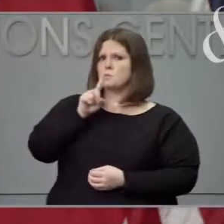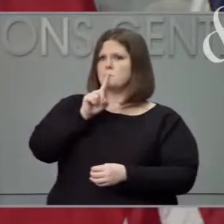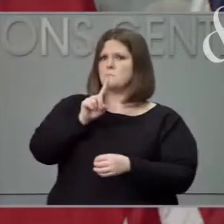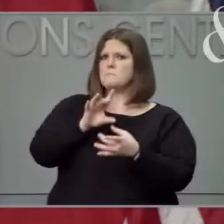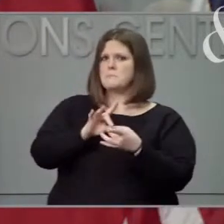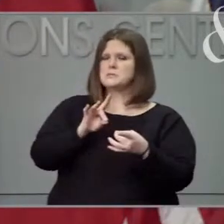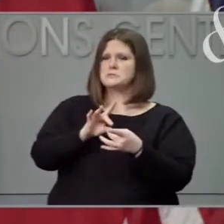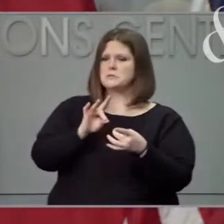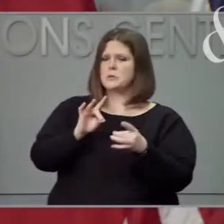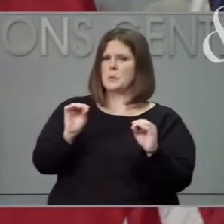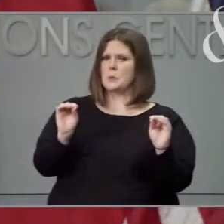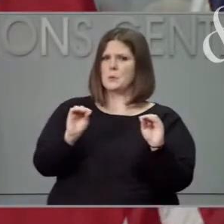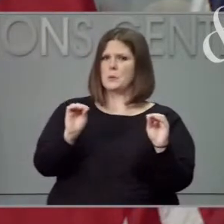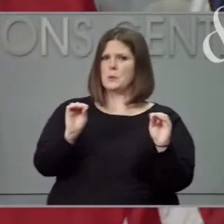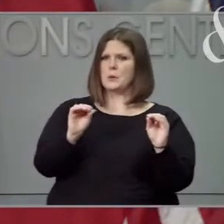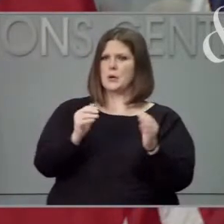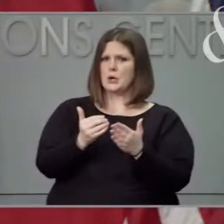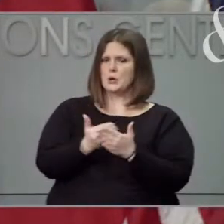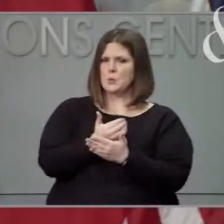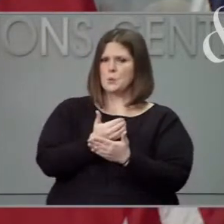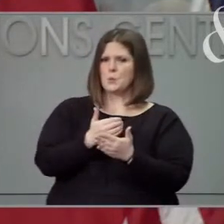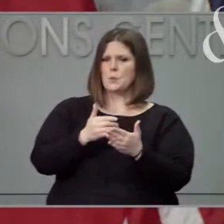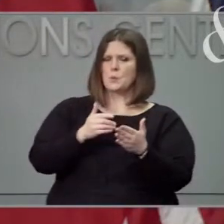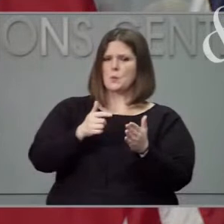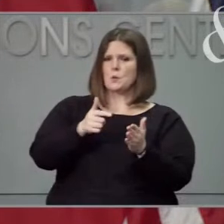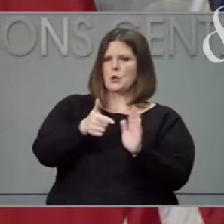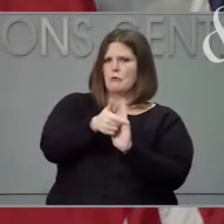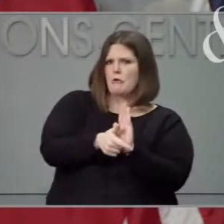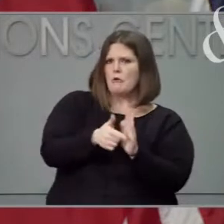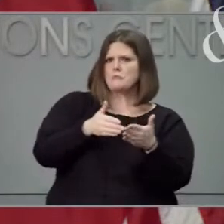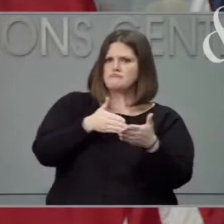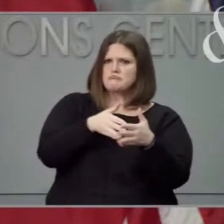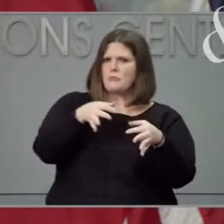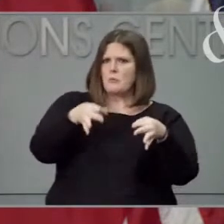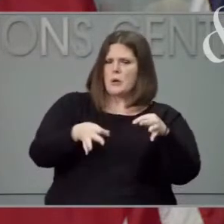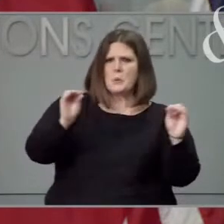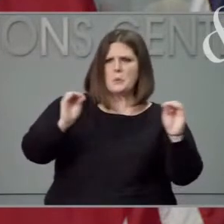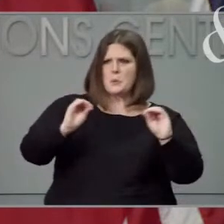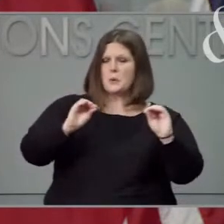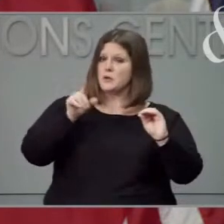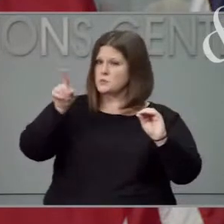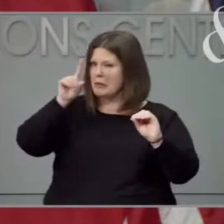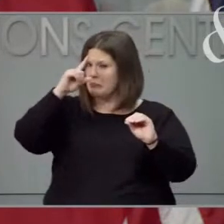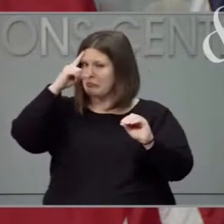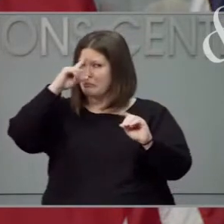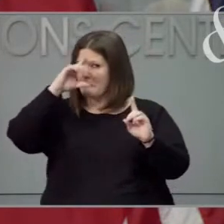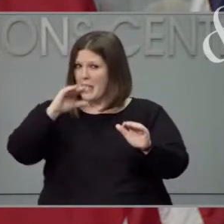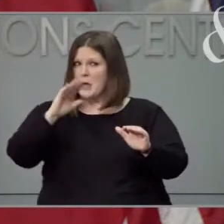new legal, litigation right now, but do you expect any legal